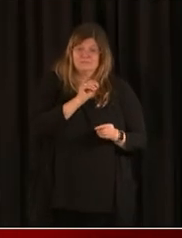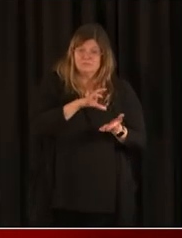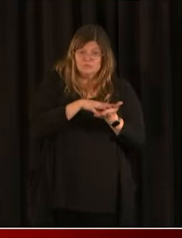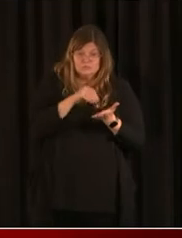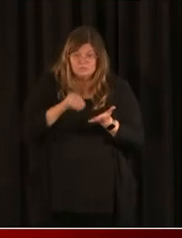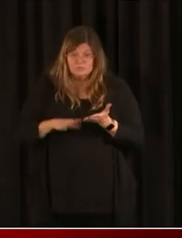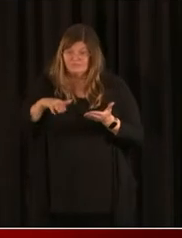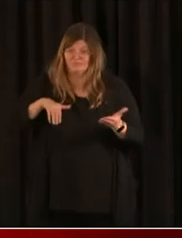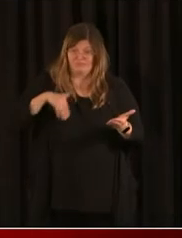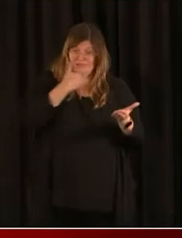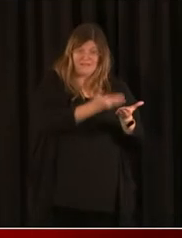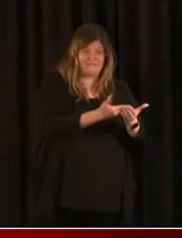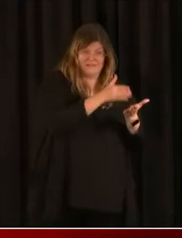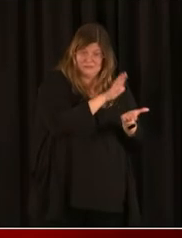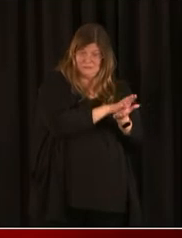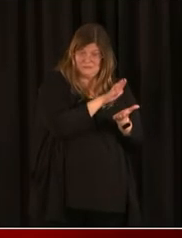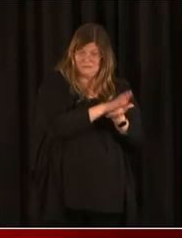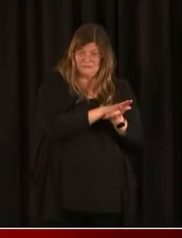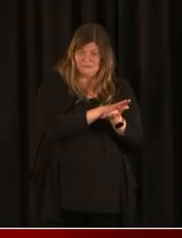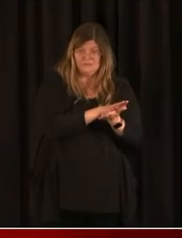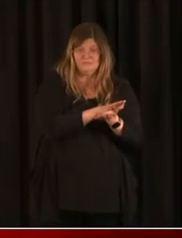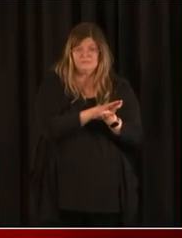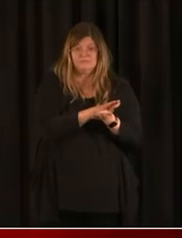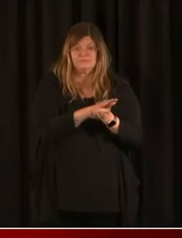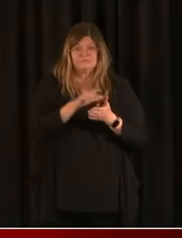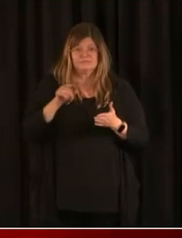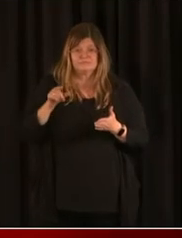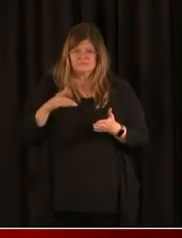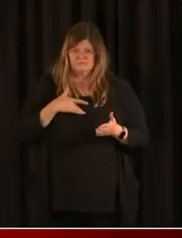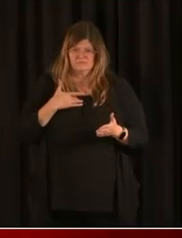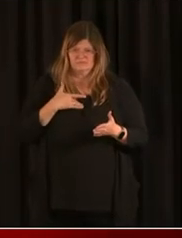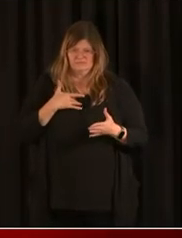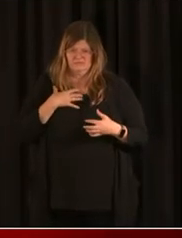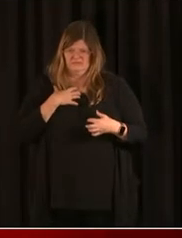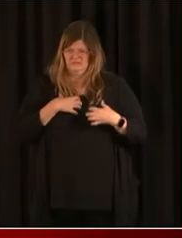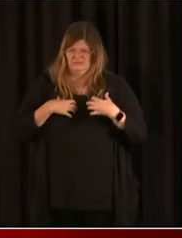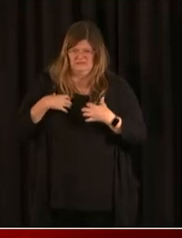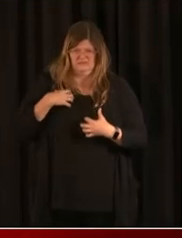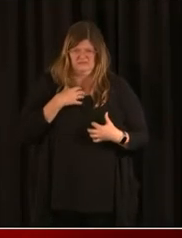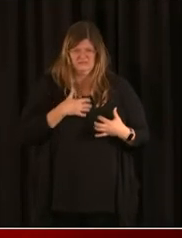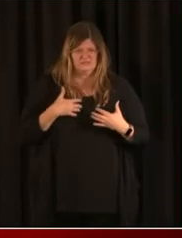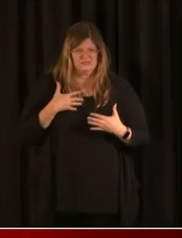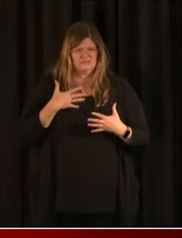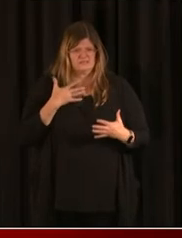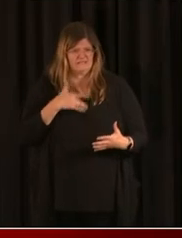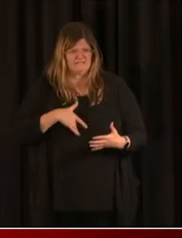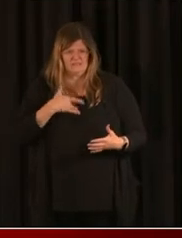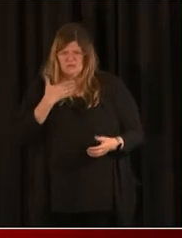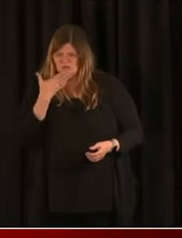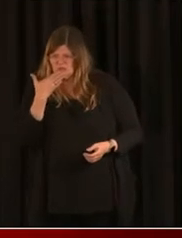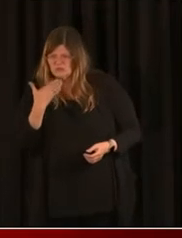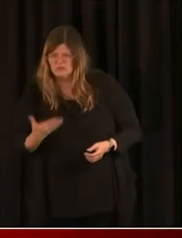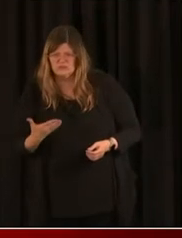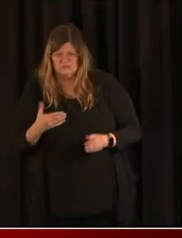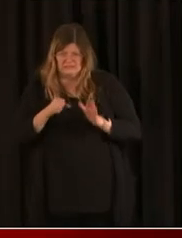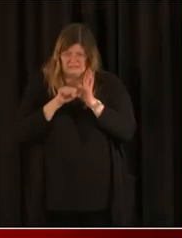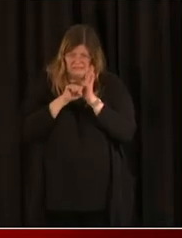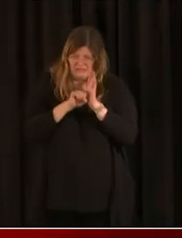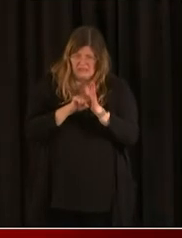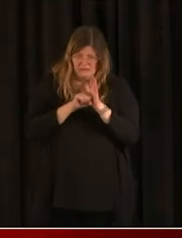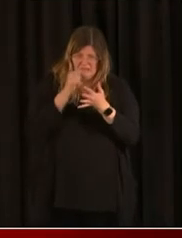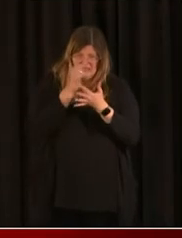to school, and throughout the school day, they start to display some COVID-related symptoms. For our students, if parents